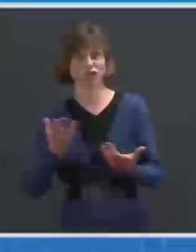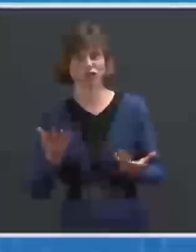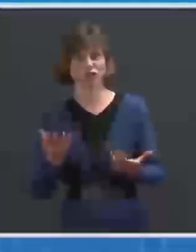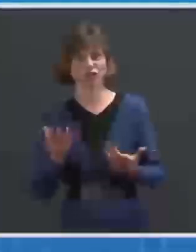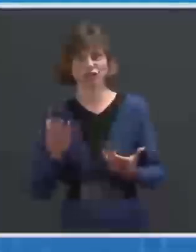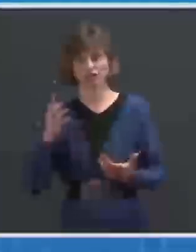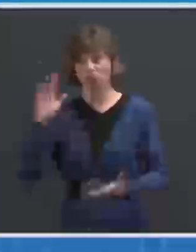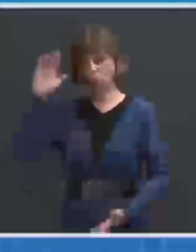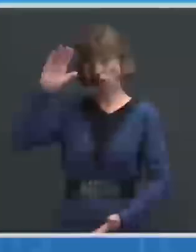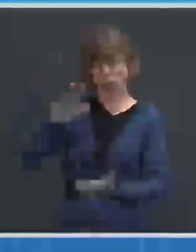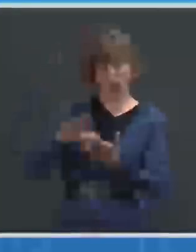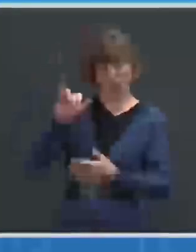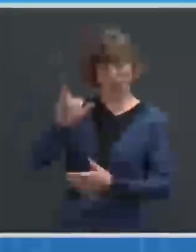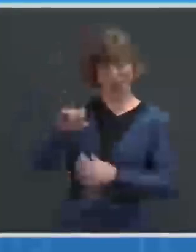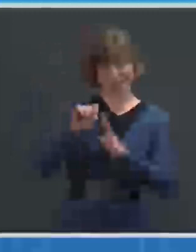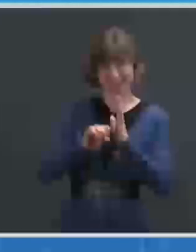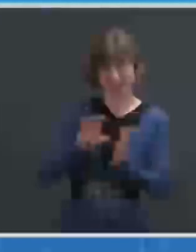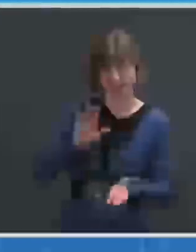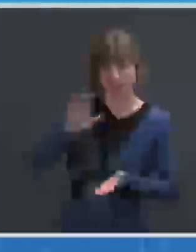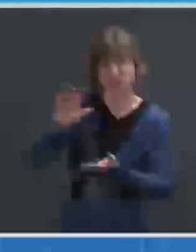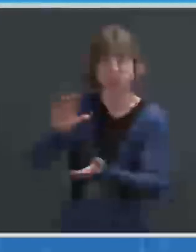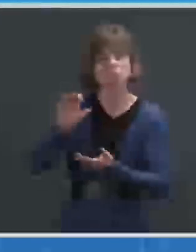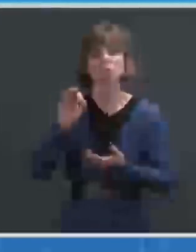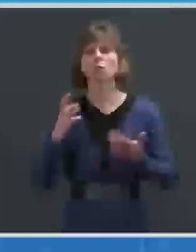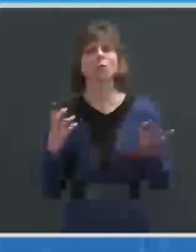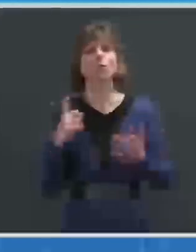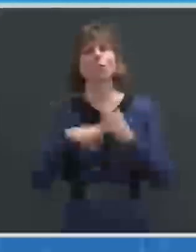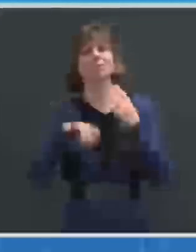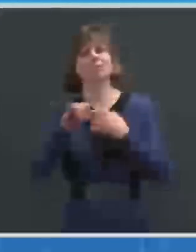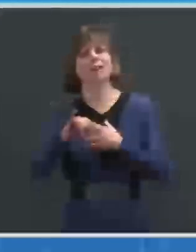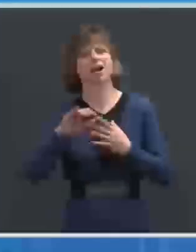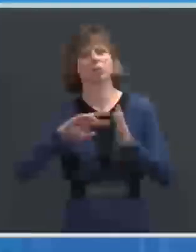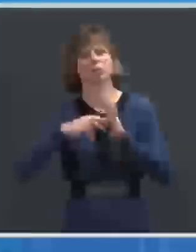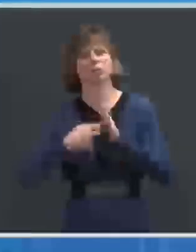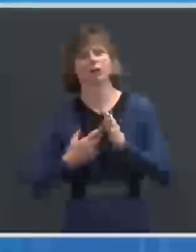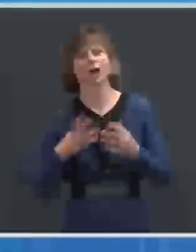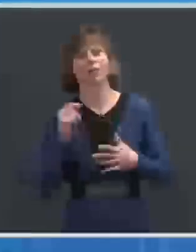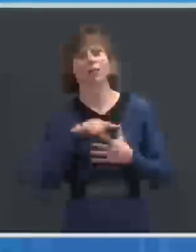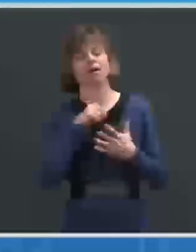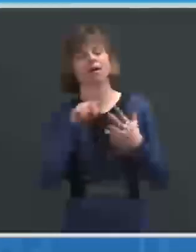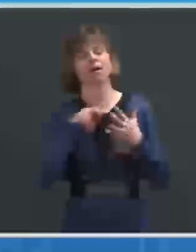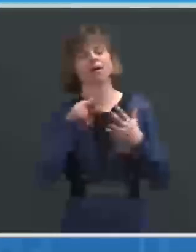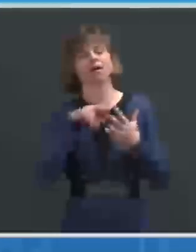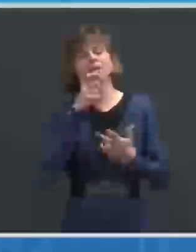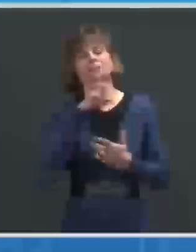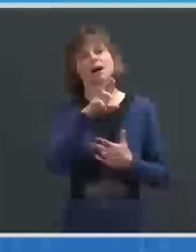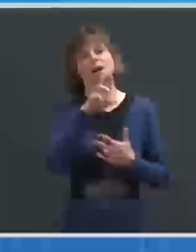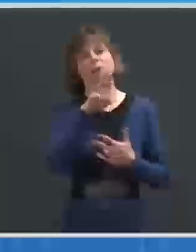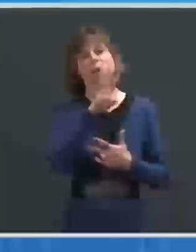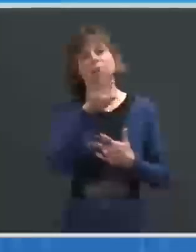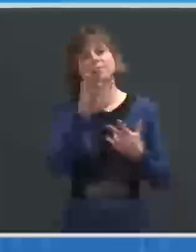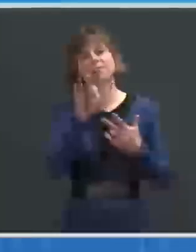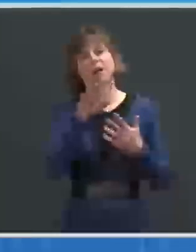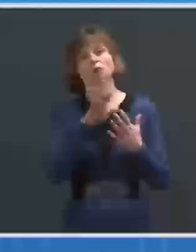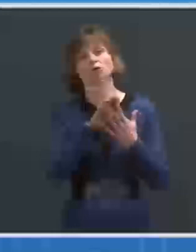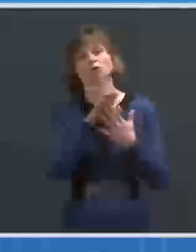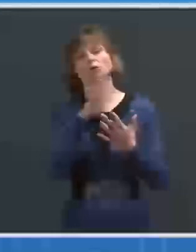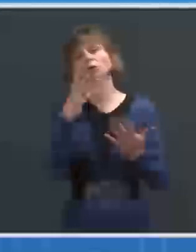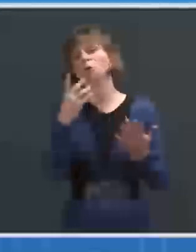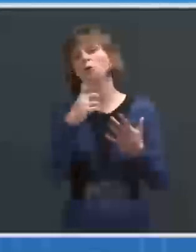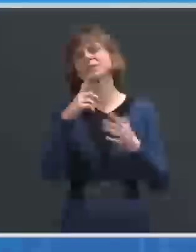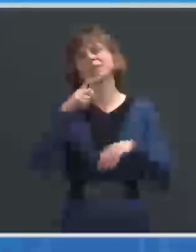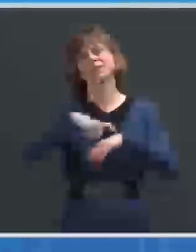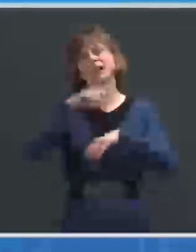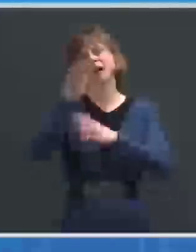state's allocation? And then more broadly for Drs. Walensky and Dr. Fauci, what is the current timetable in terms of federal